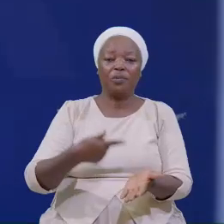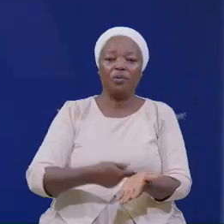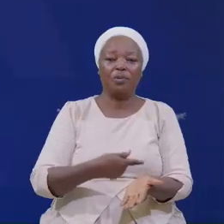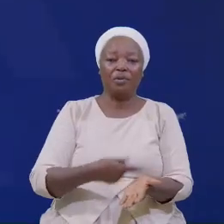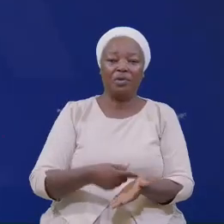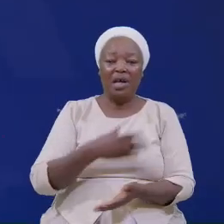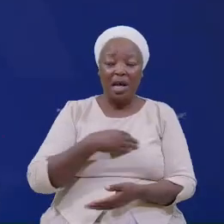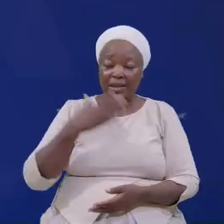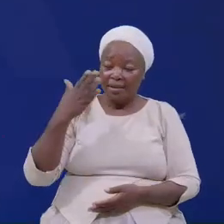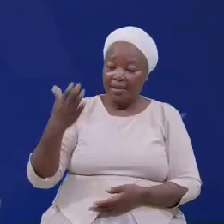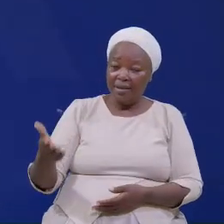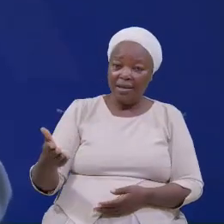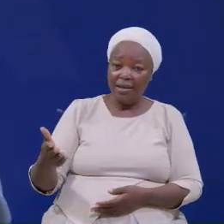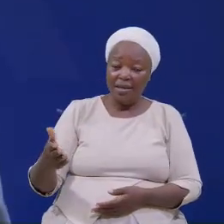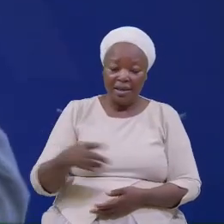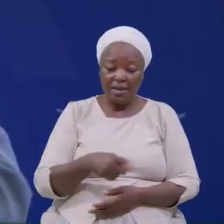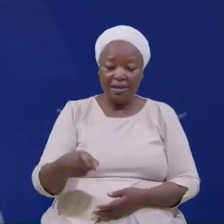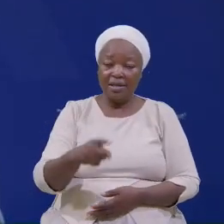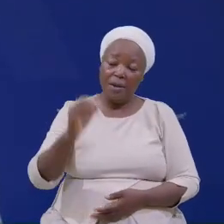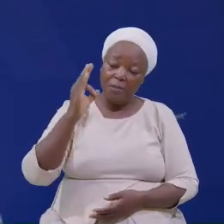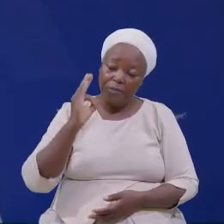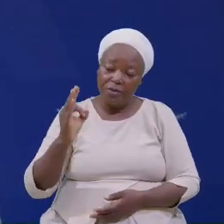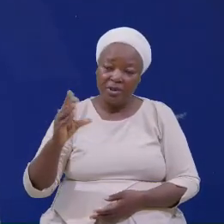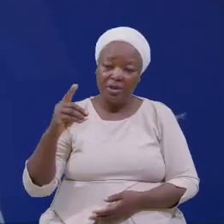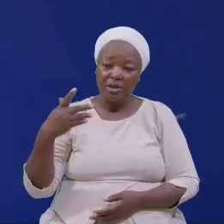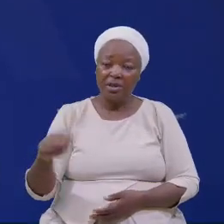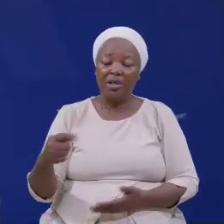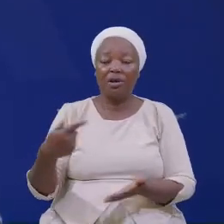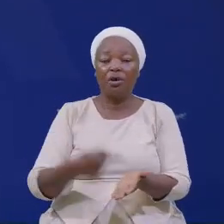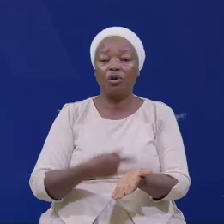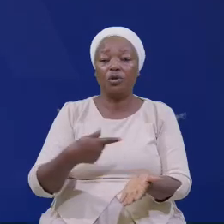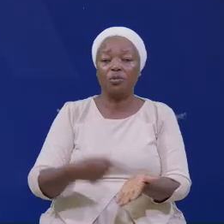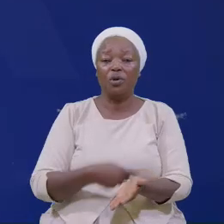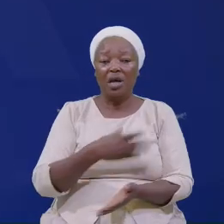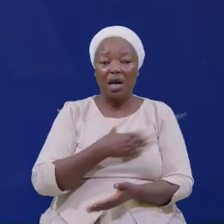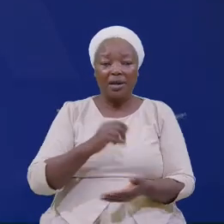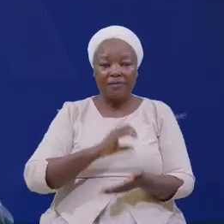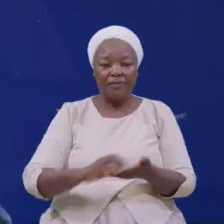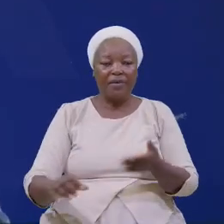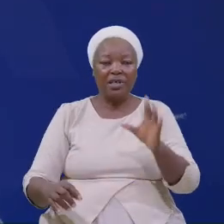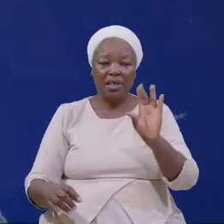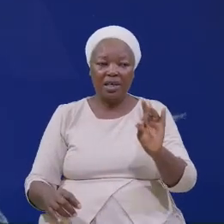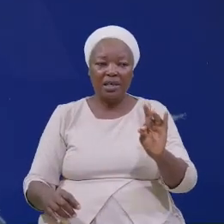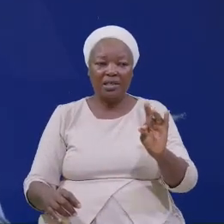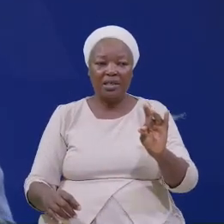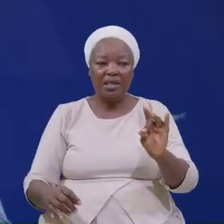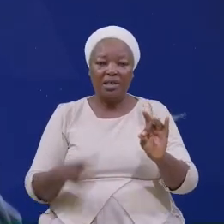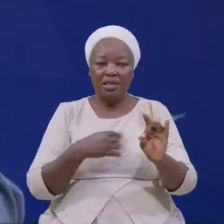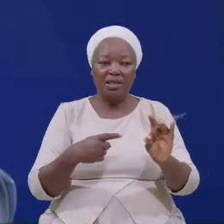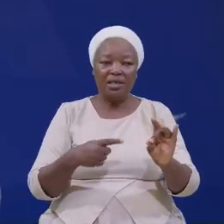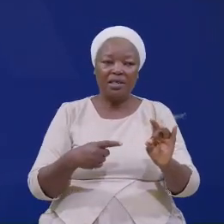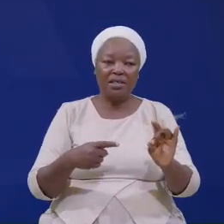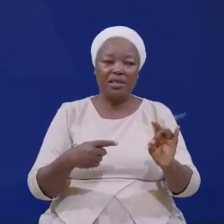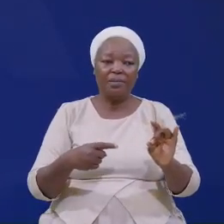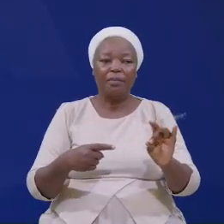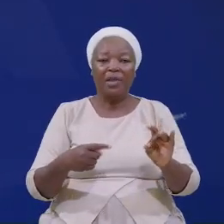And there they preached the gospel. And in verse 8, it says in verse